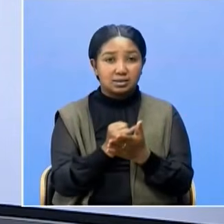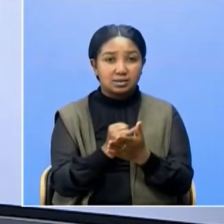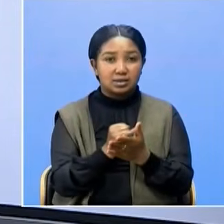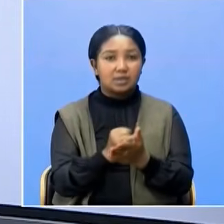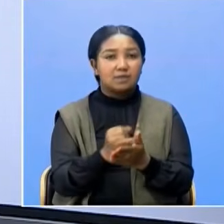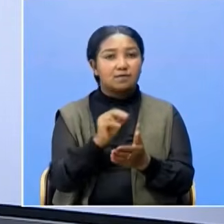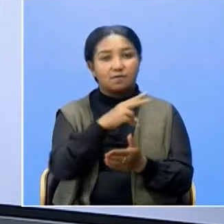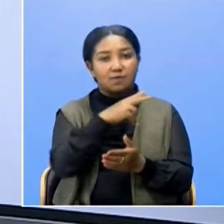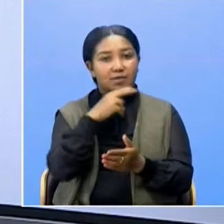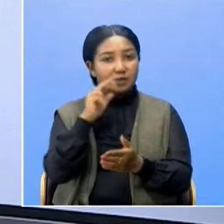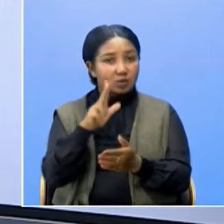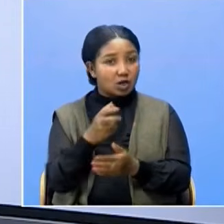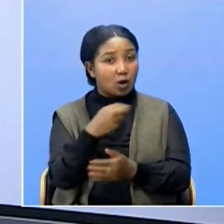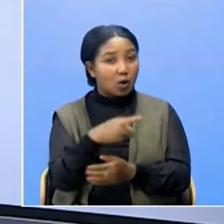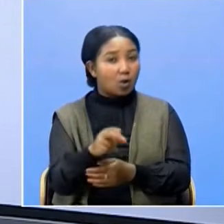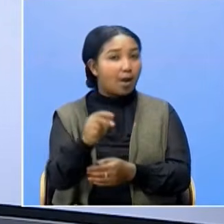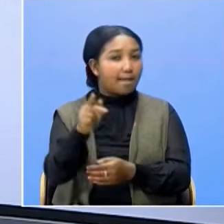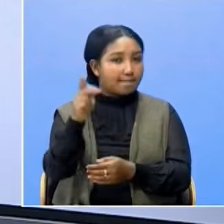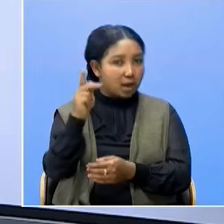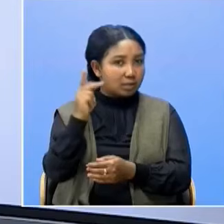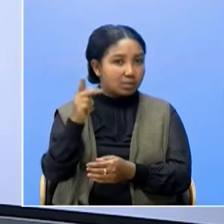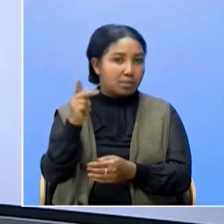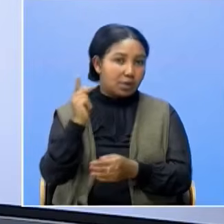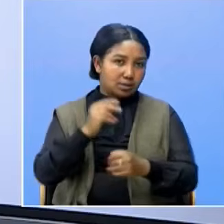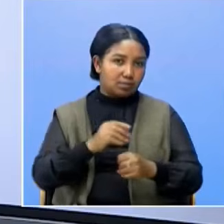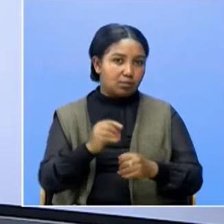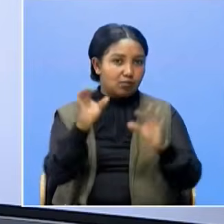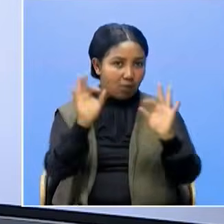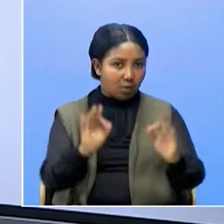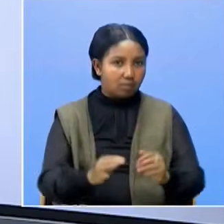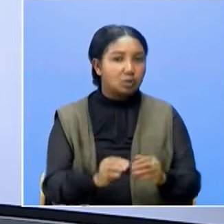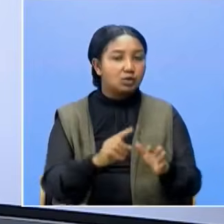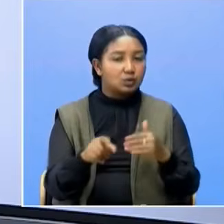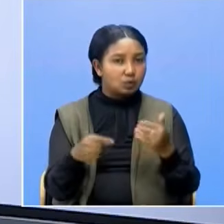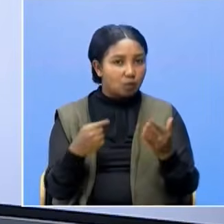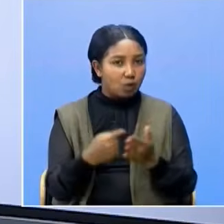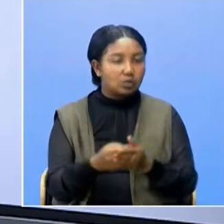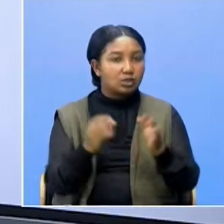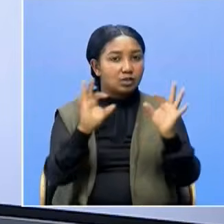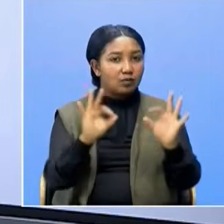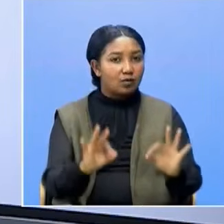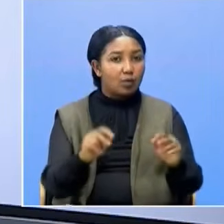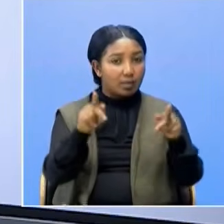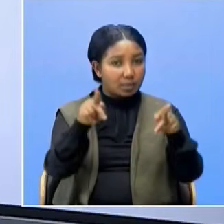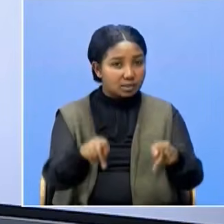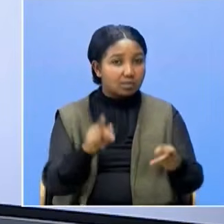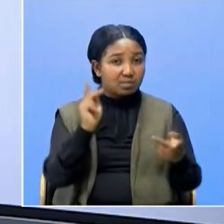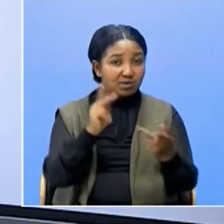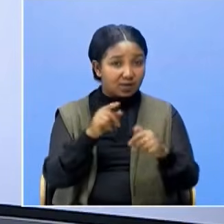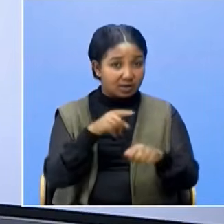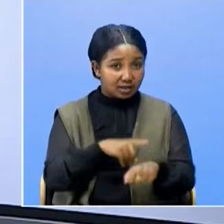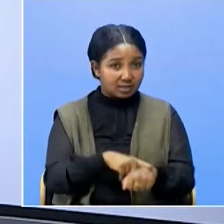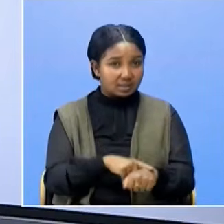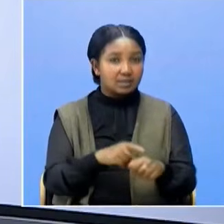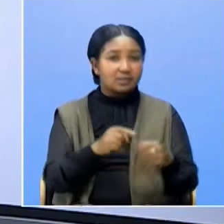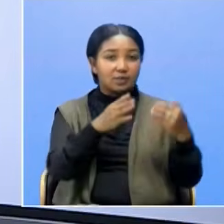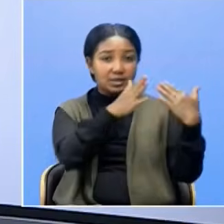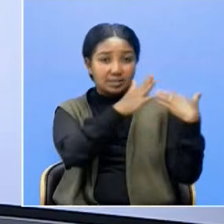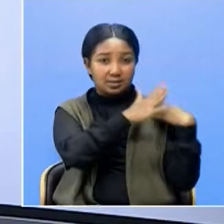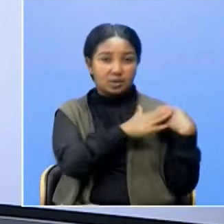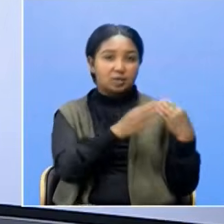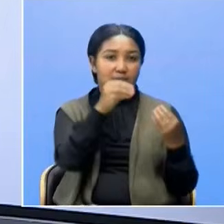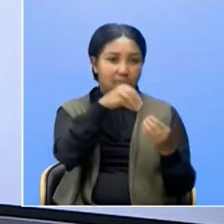The V3 or the past participle form. So the form of present perfect is